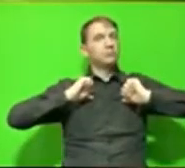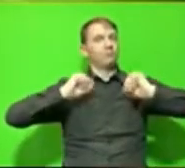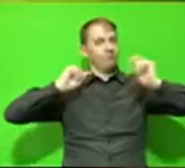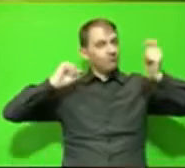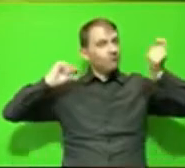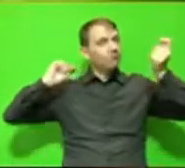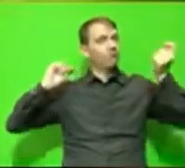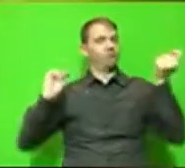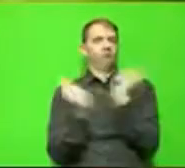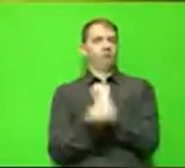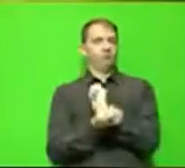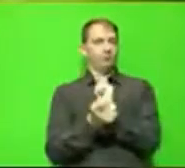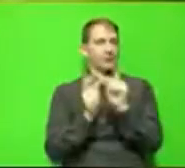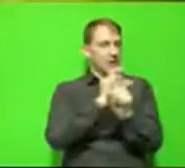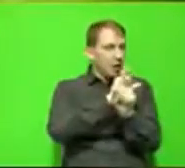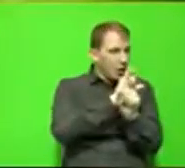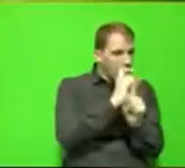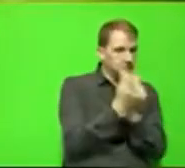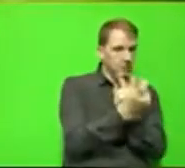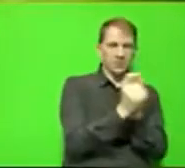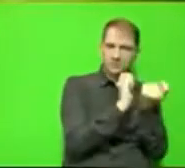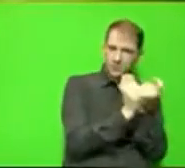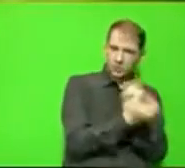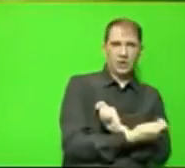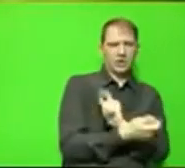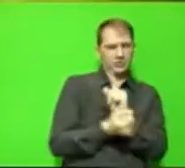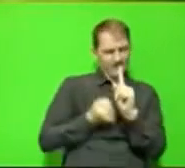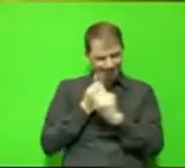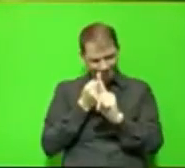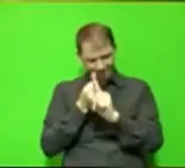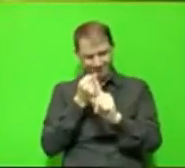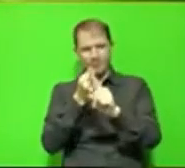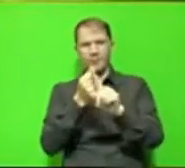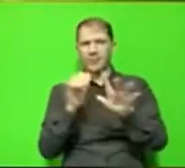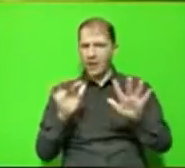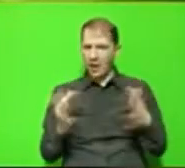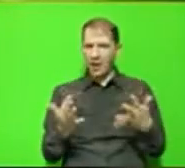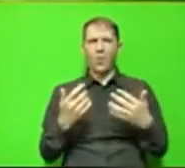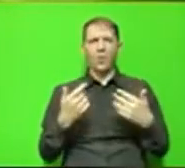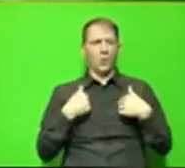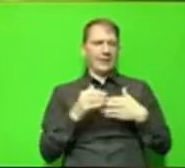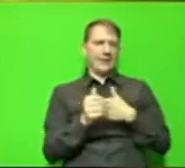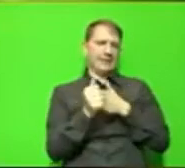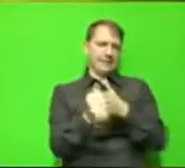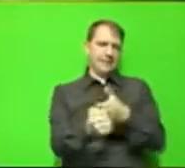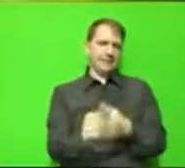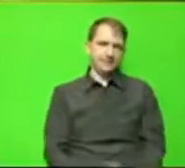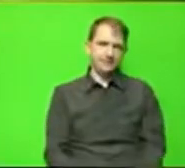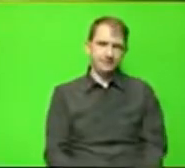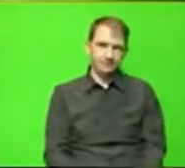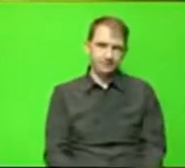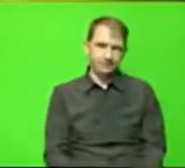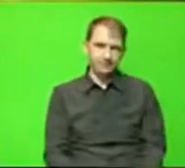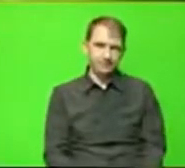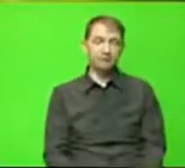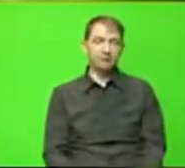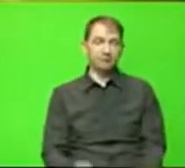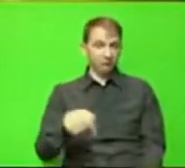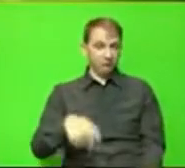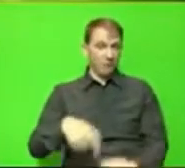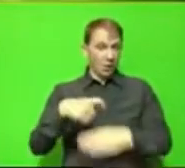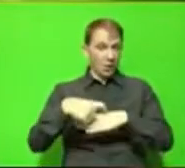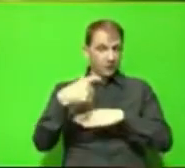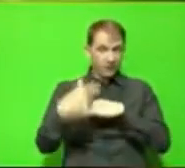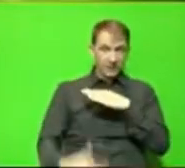shifts. We must champion these through law and leadership. Colleagues, this conference calls on us not just to identify the